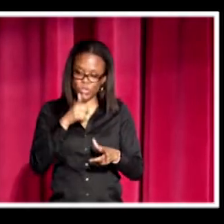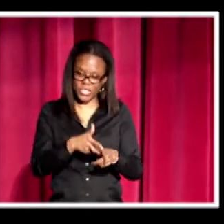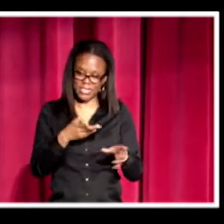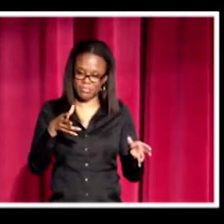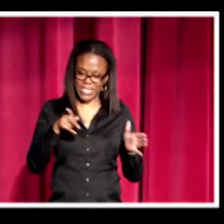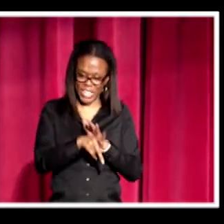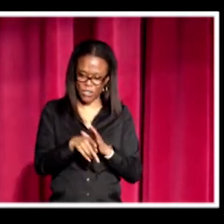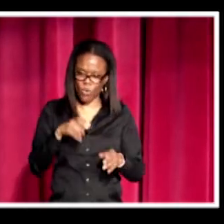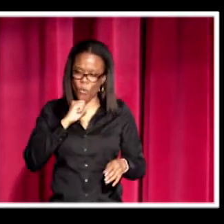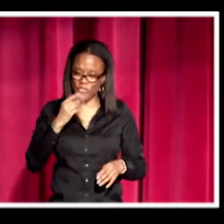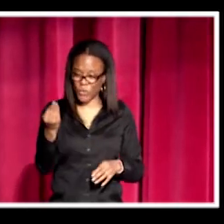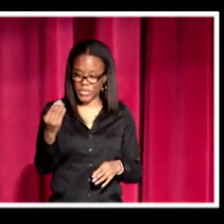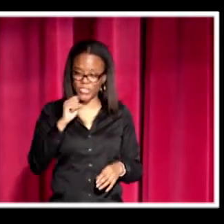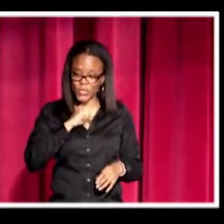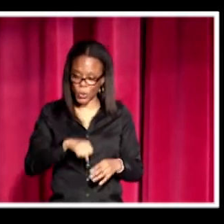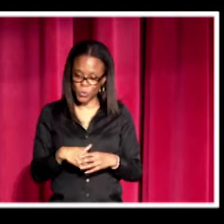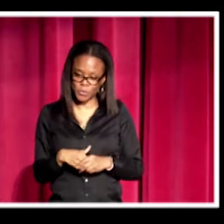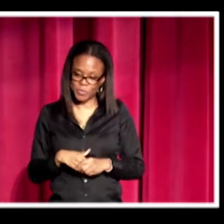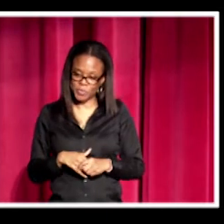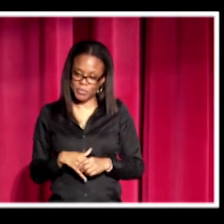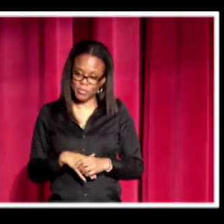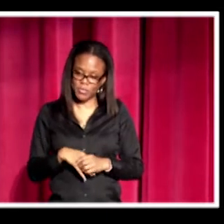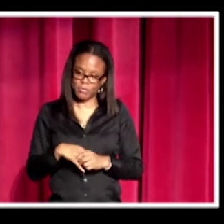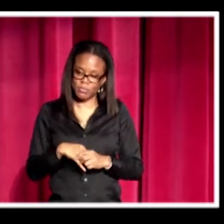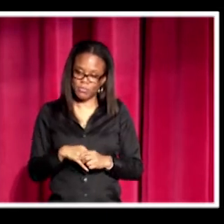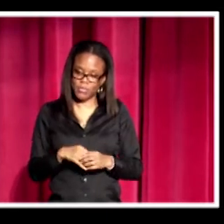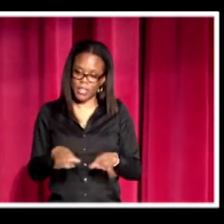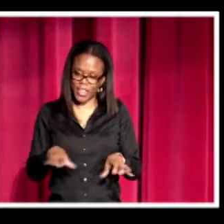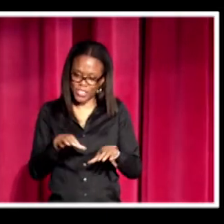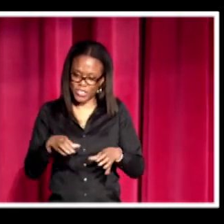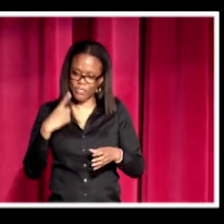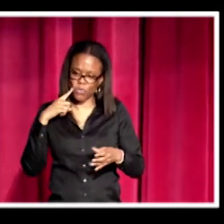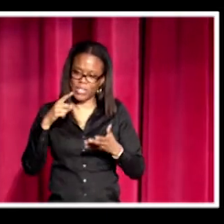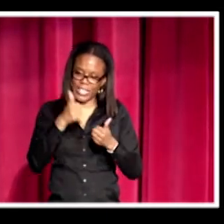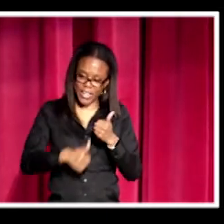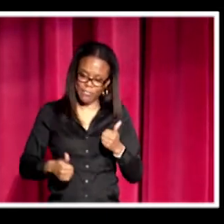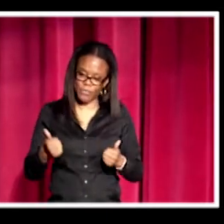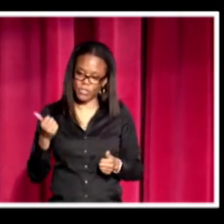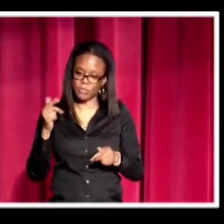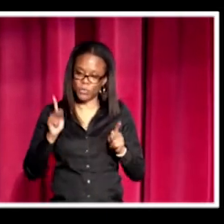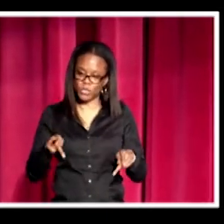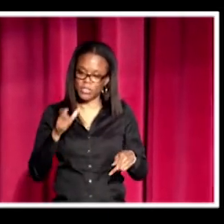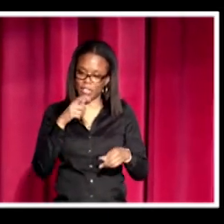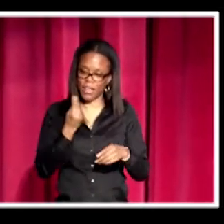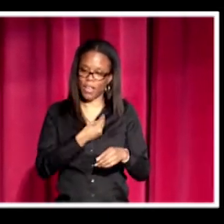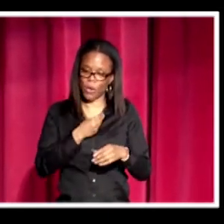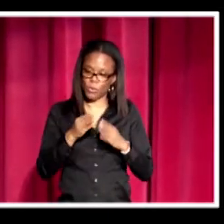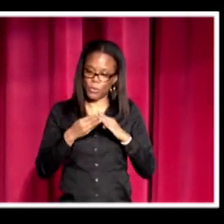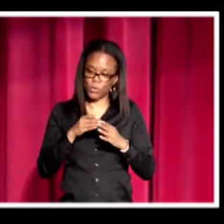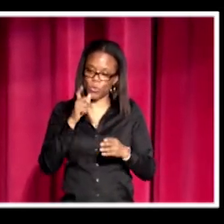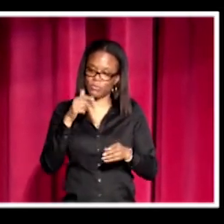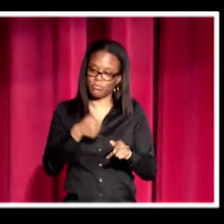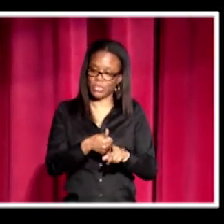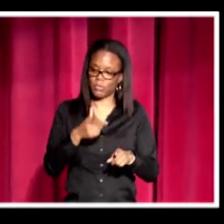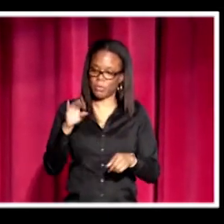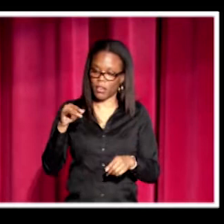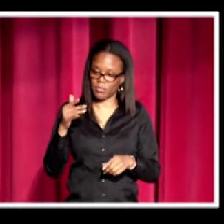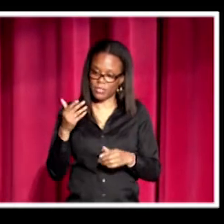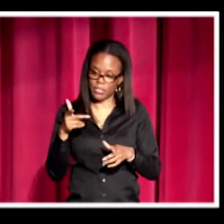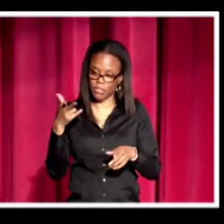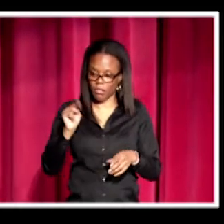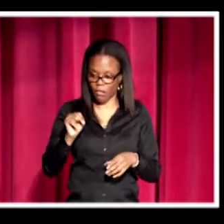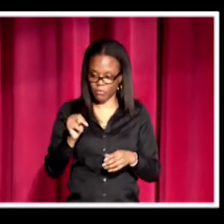only 14 years old. And action for every member of our community who has been affected by gun